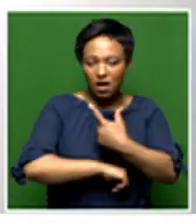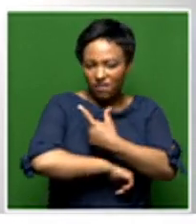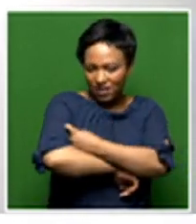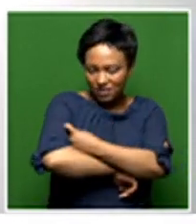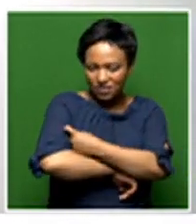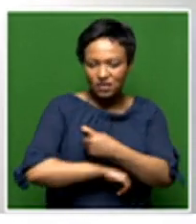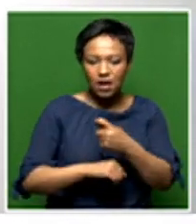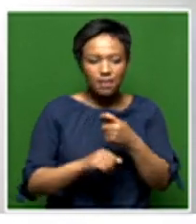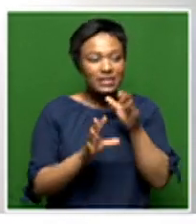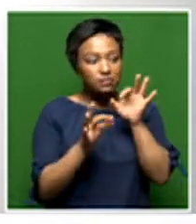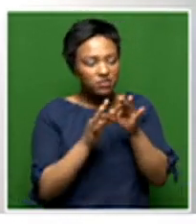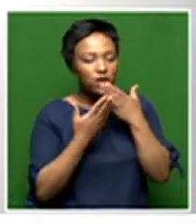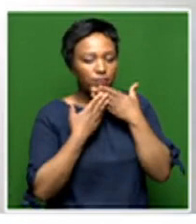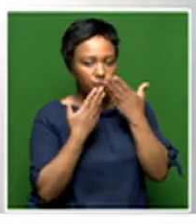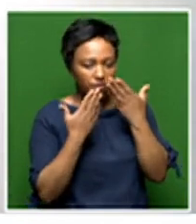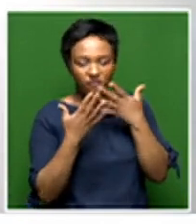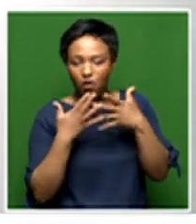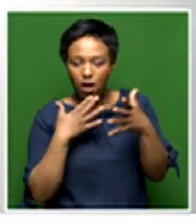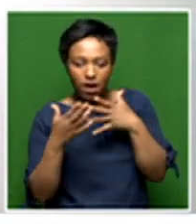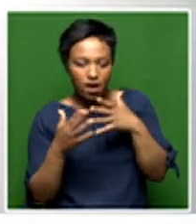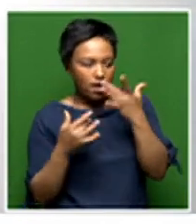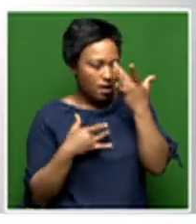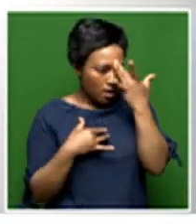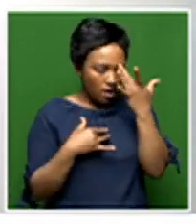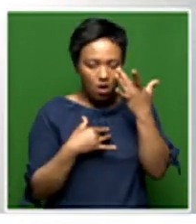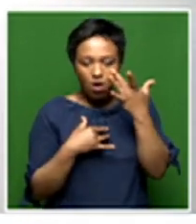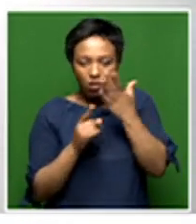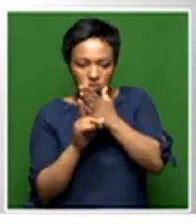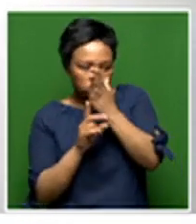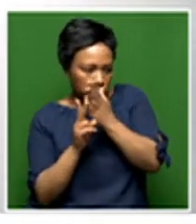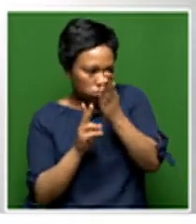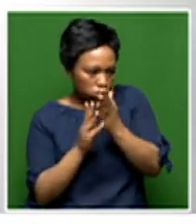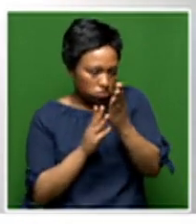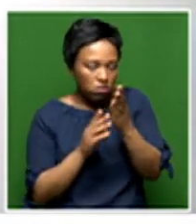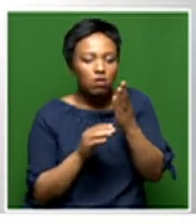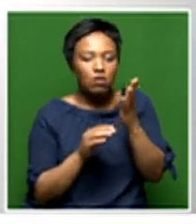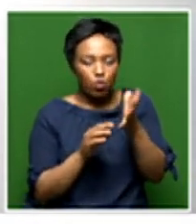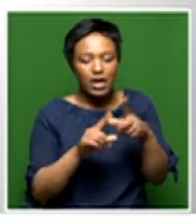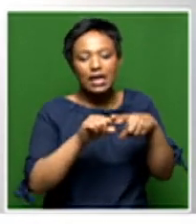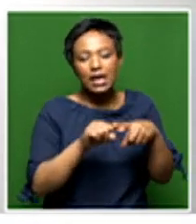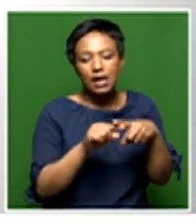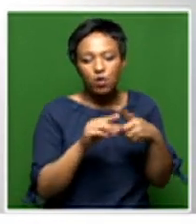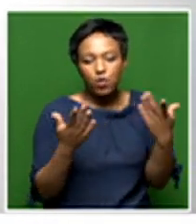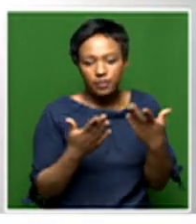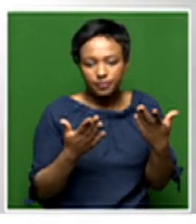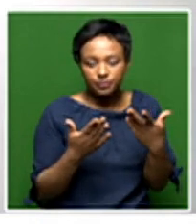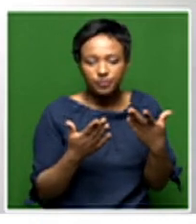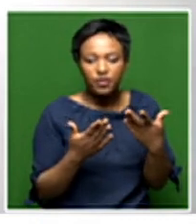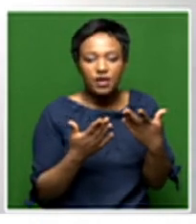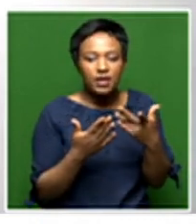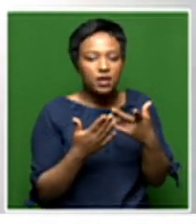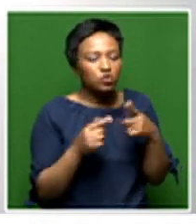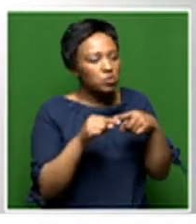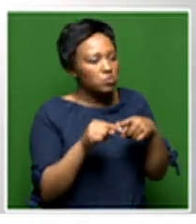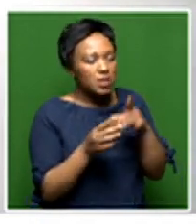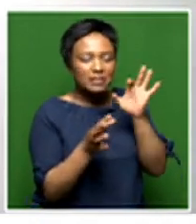which is not really specific for a particular pathogen, you're going to rely on